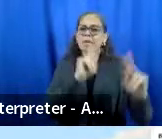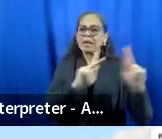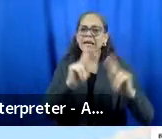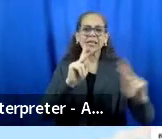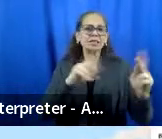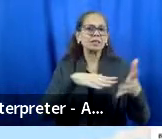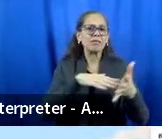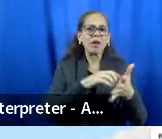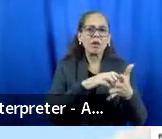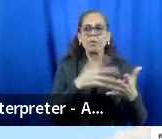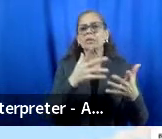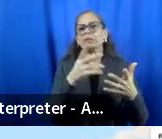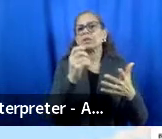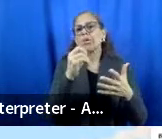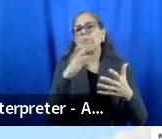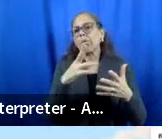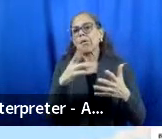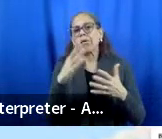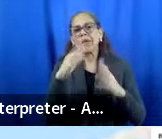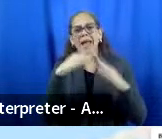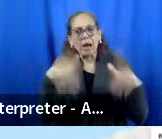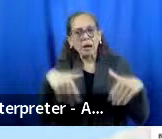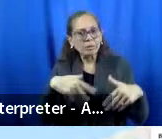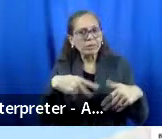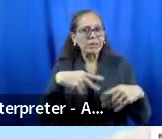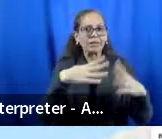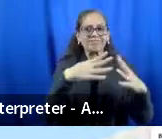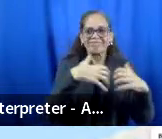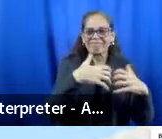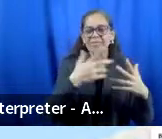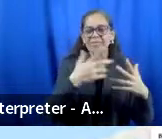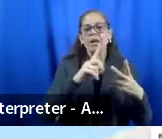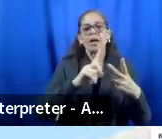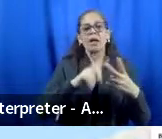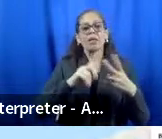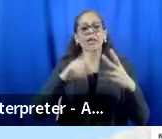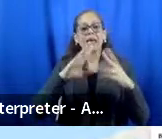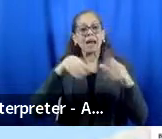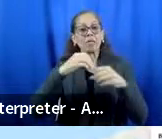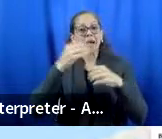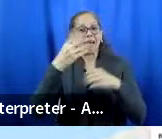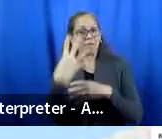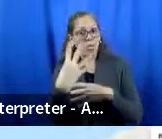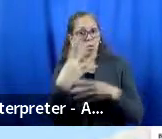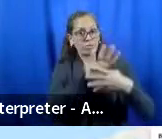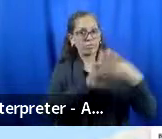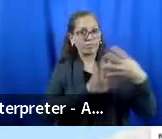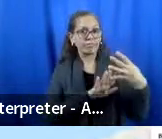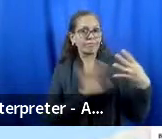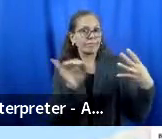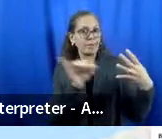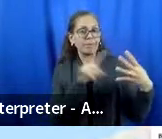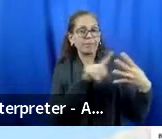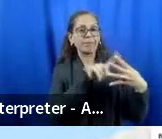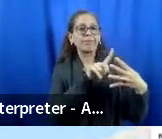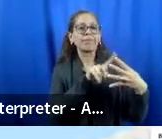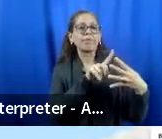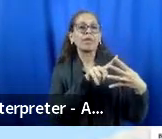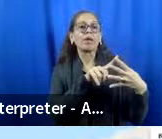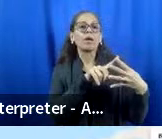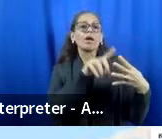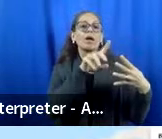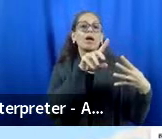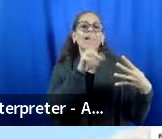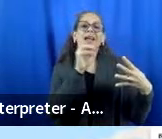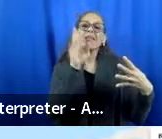vulnerability or housing conditions, the market pressure category is composed of 4 data points. So market pressure, again,